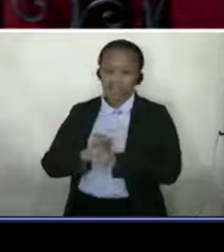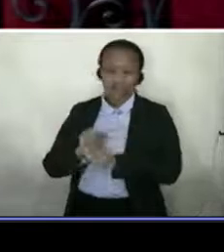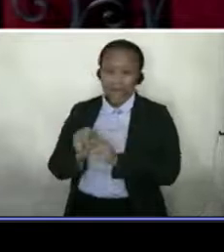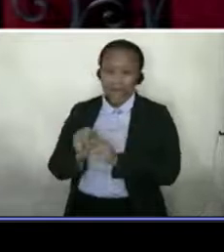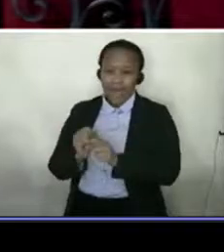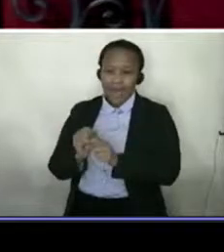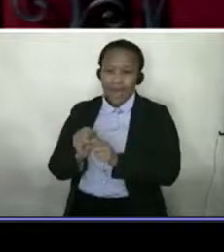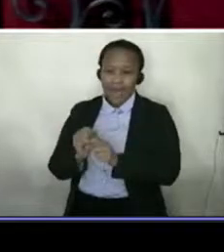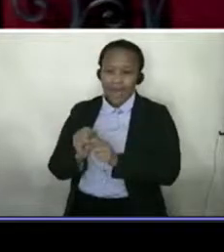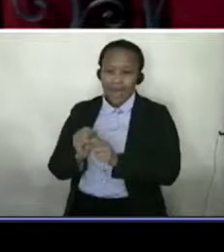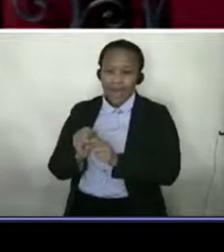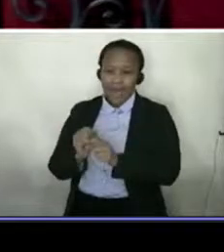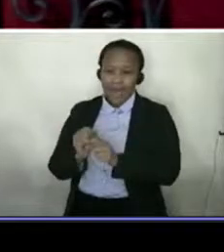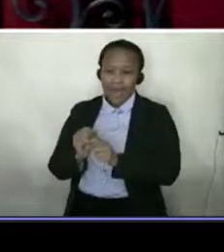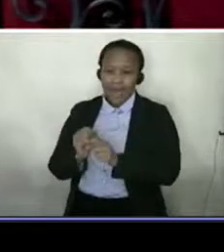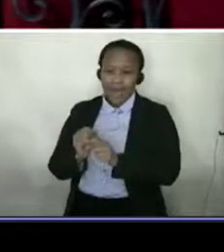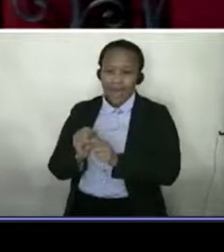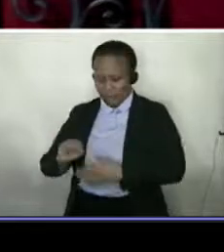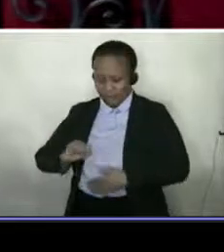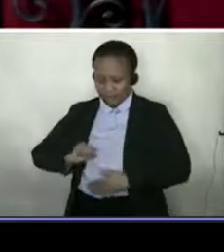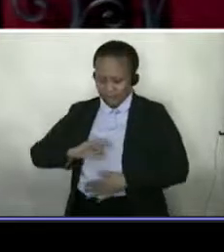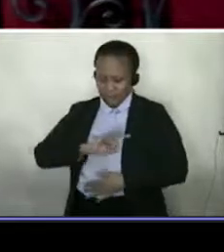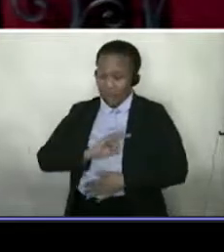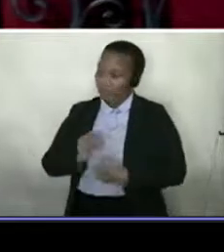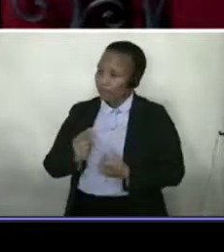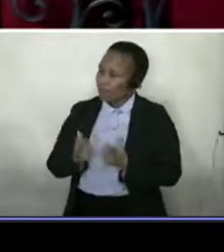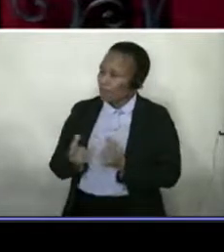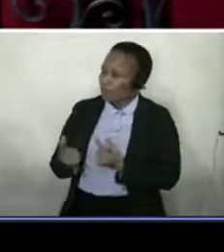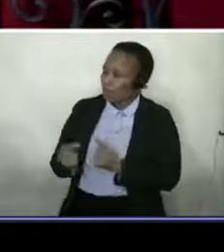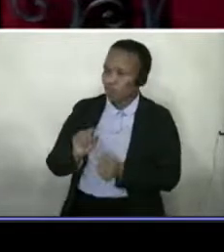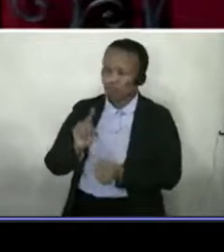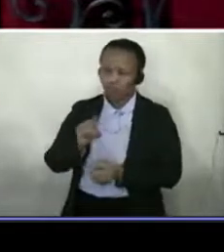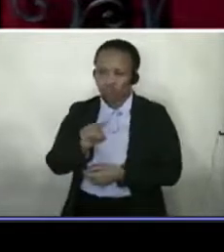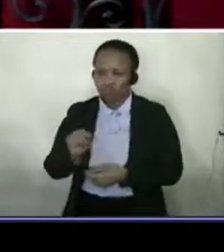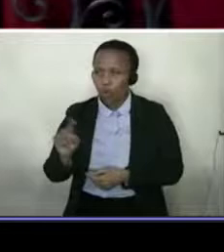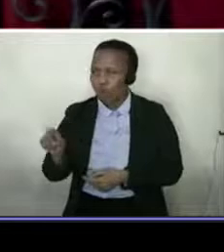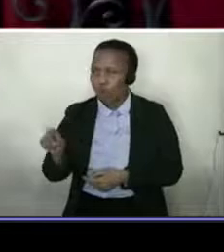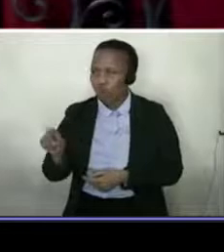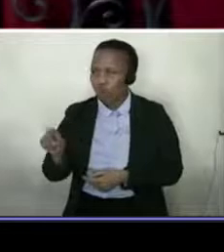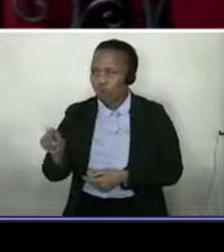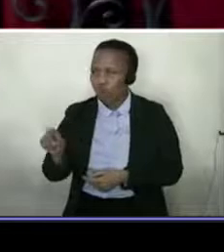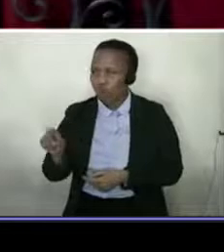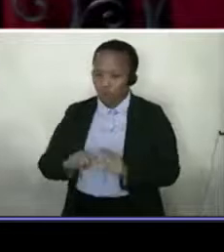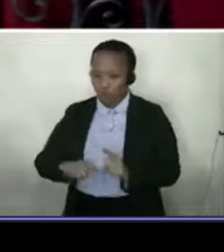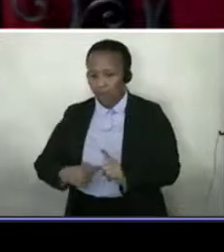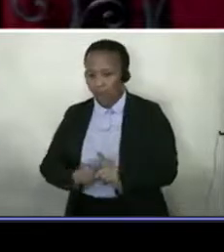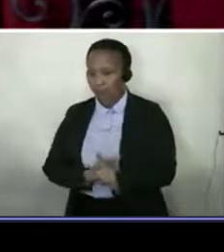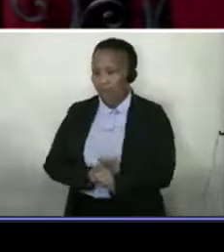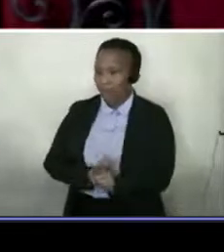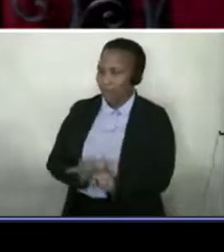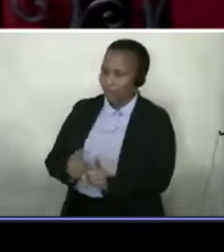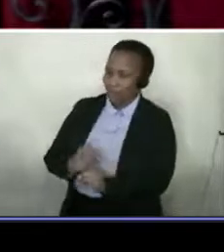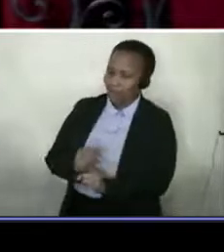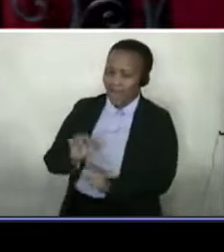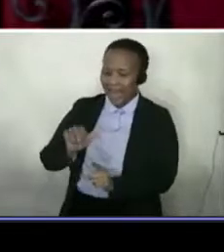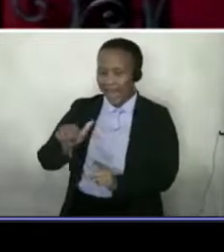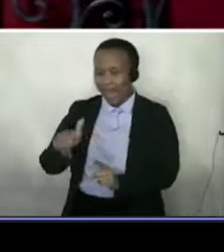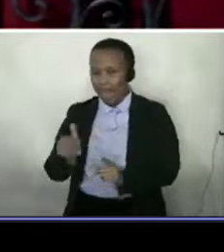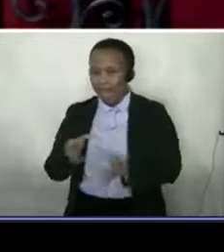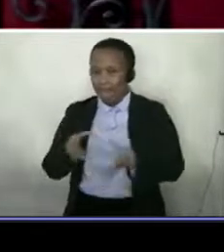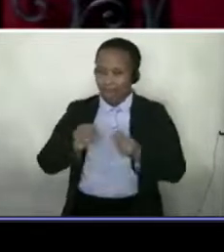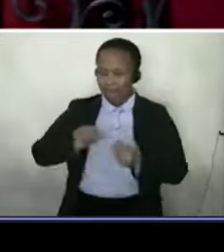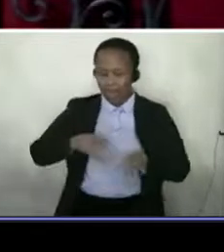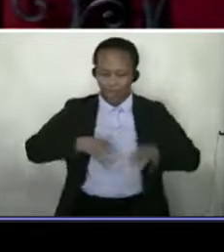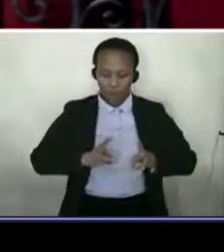Nothing happens thereafter. Some officials who commit these wrongs decide to change lanes and find refuge in other government departments or government